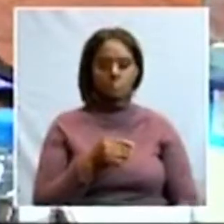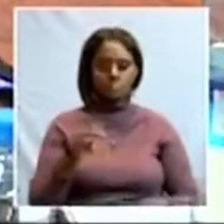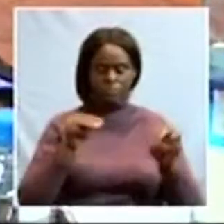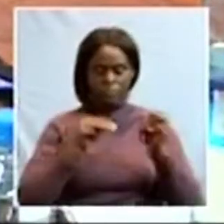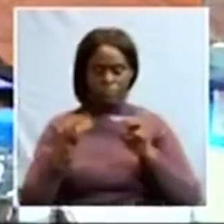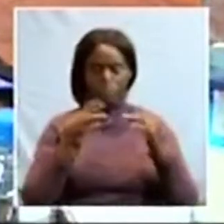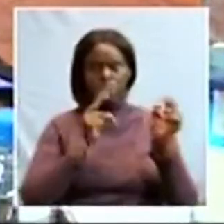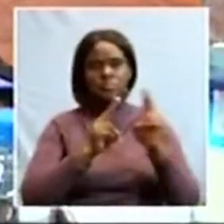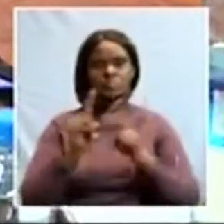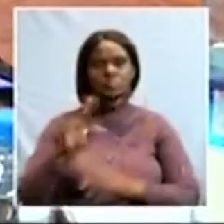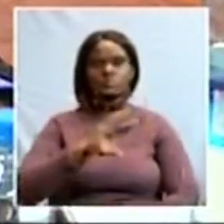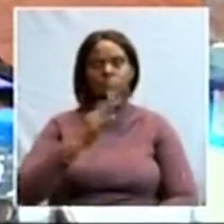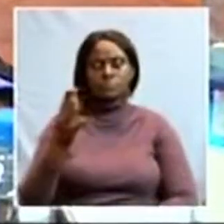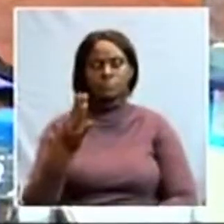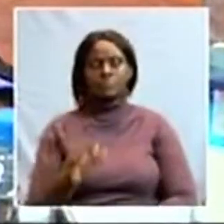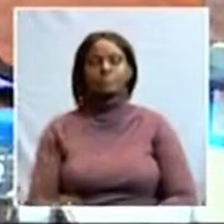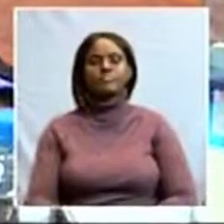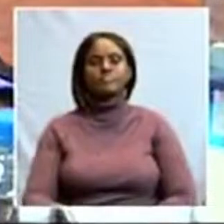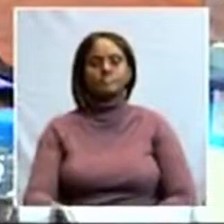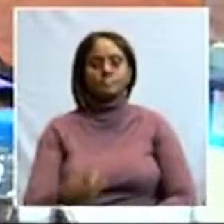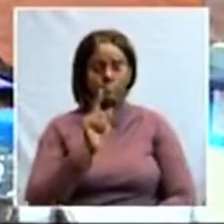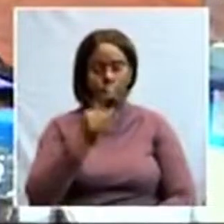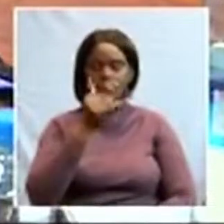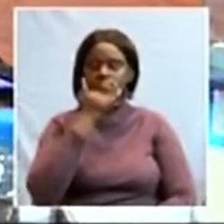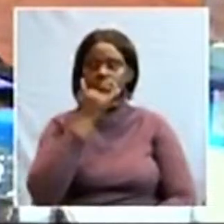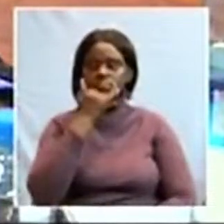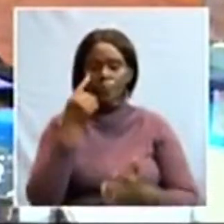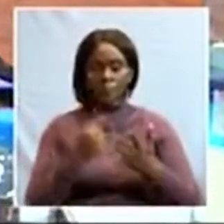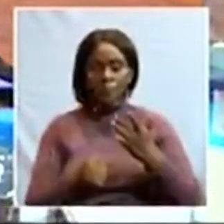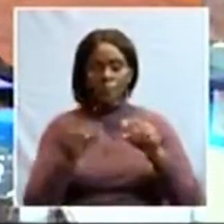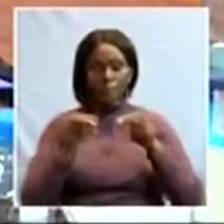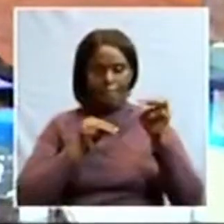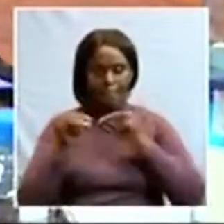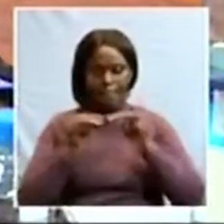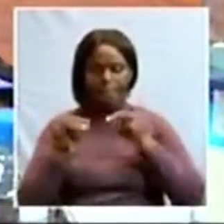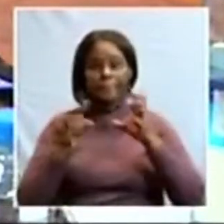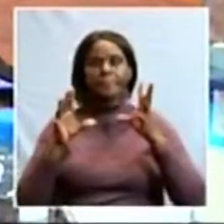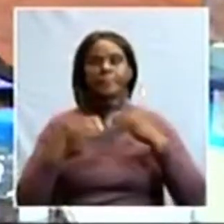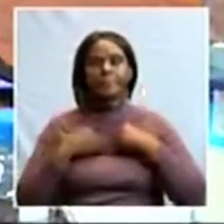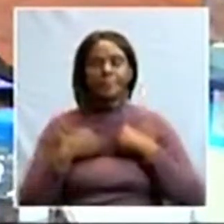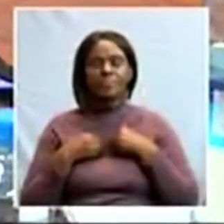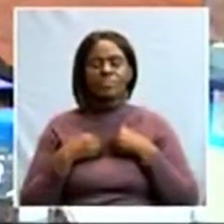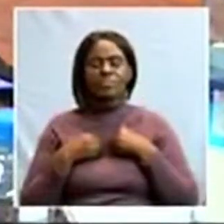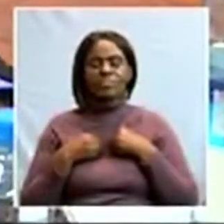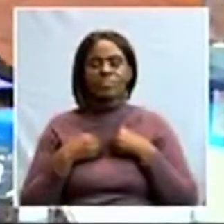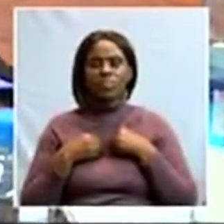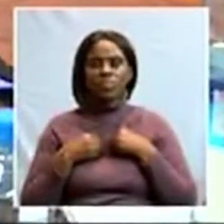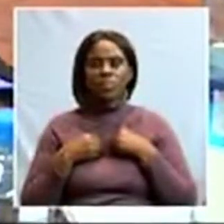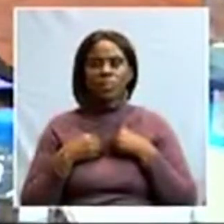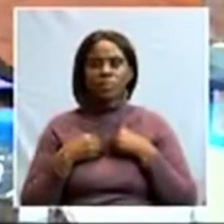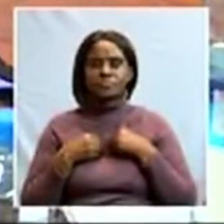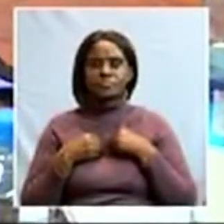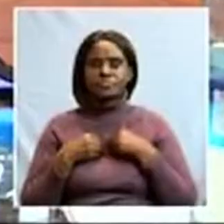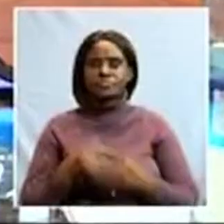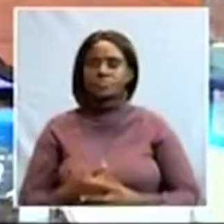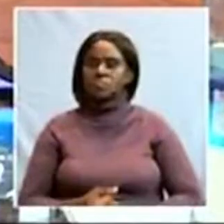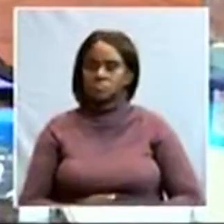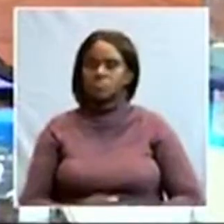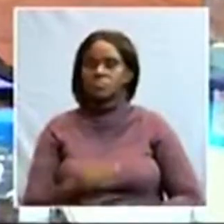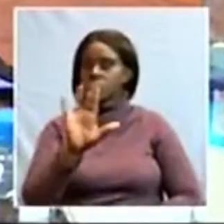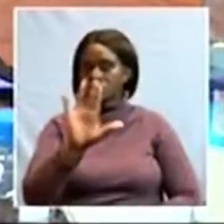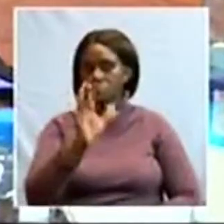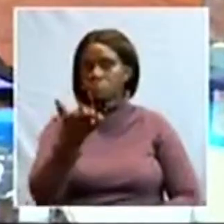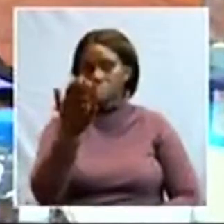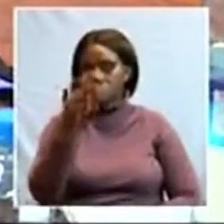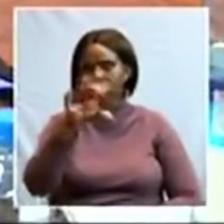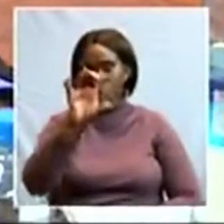Management response, that is cause of query. Management acknowledges... Can you read the... Okay, go